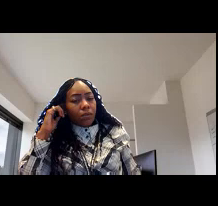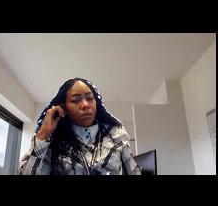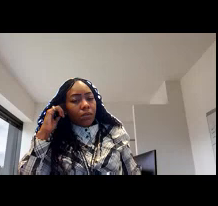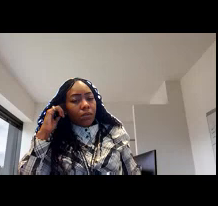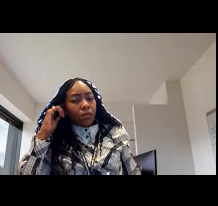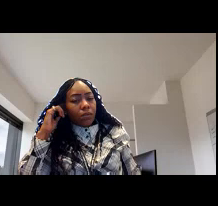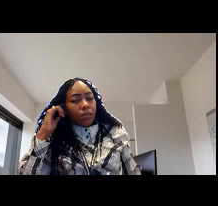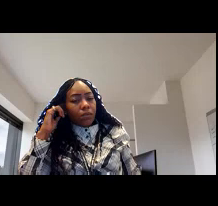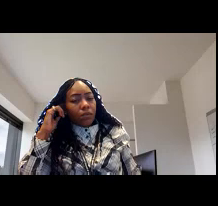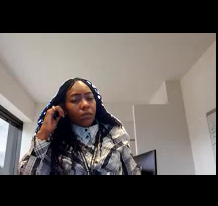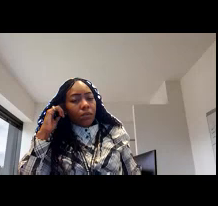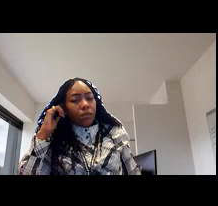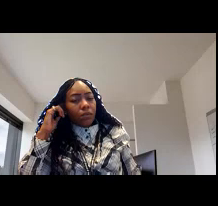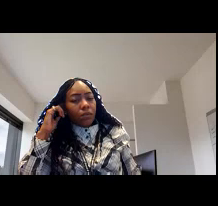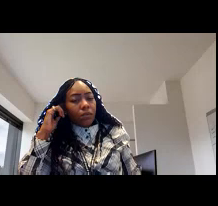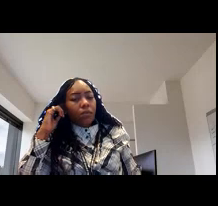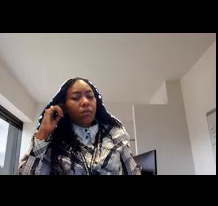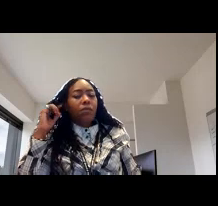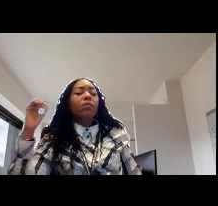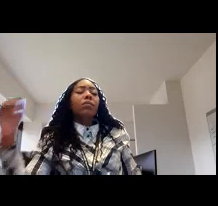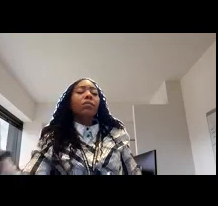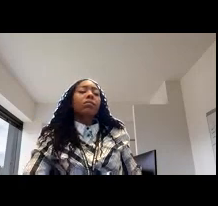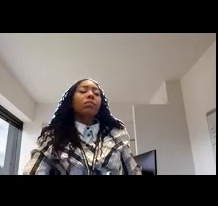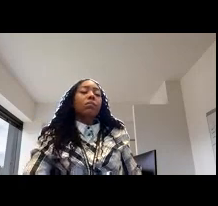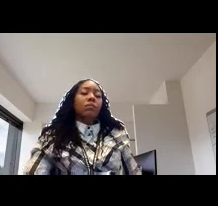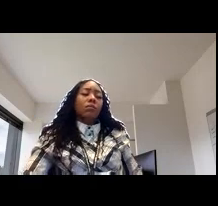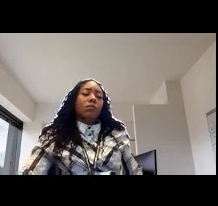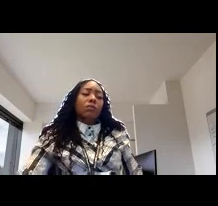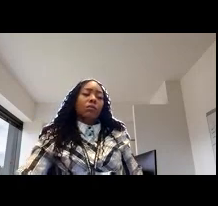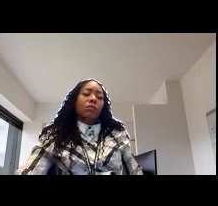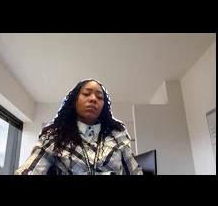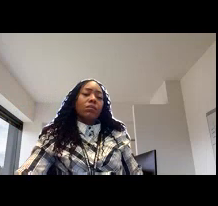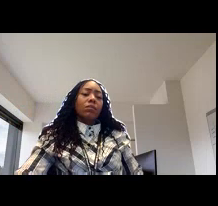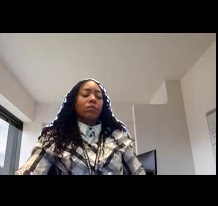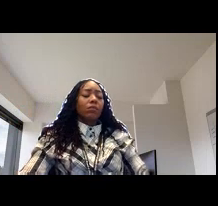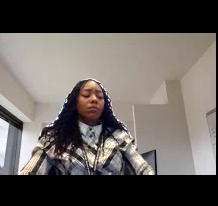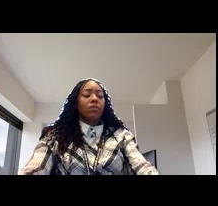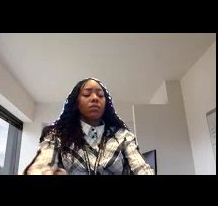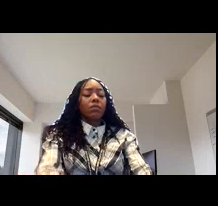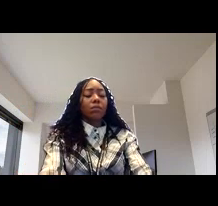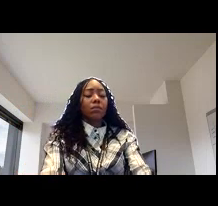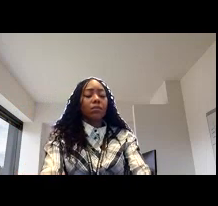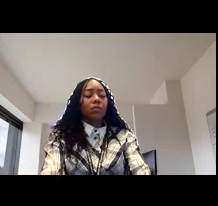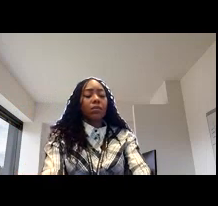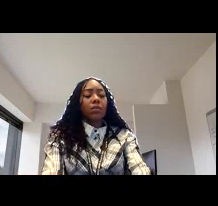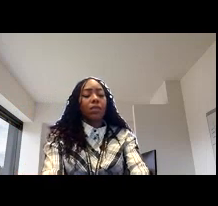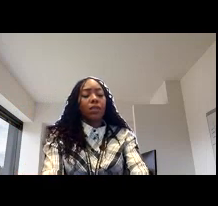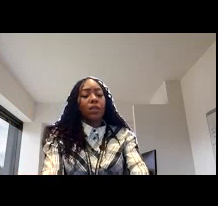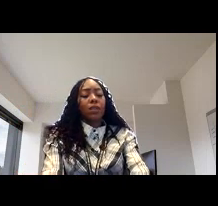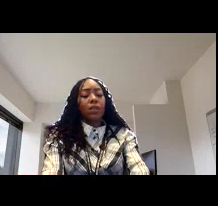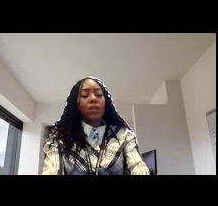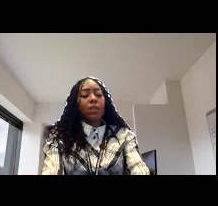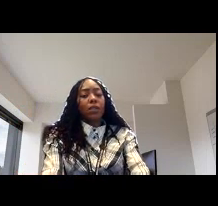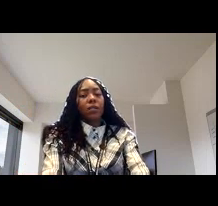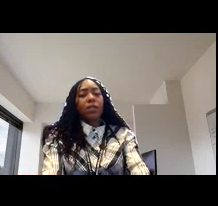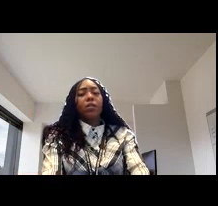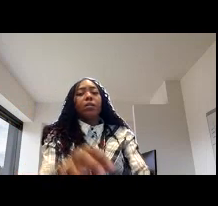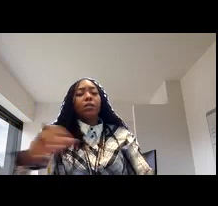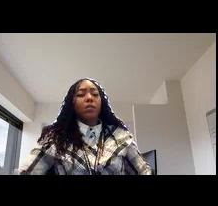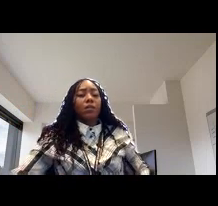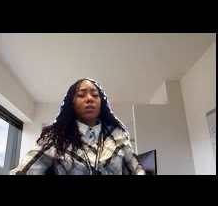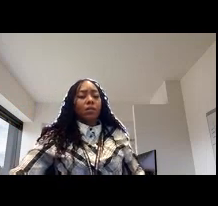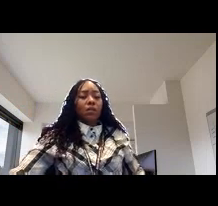a question, or there were comments that were made to SAMHSA in its comment period when they released